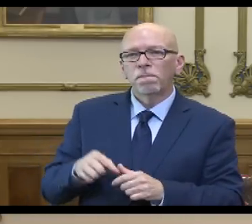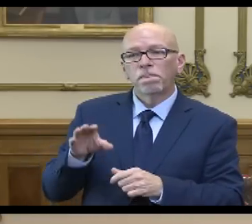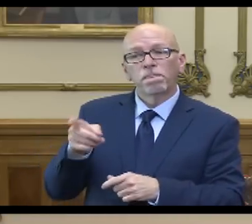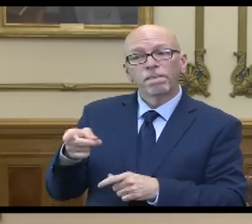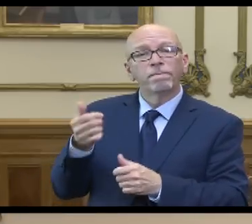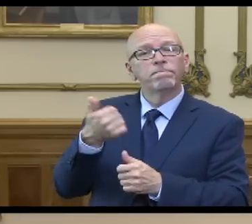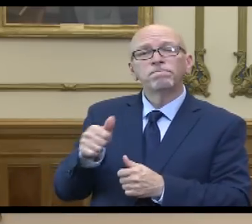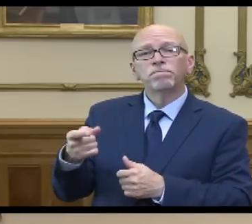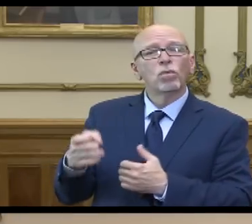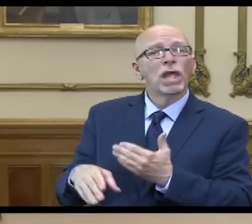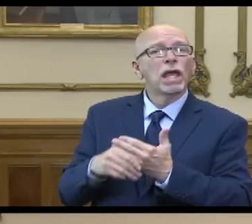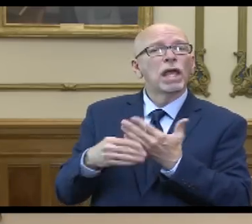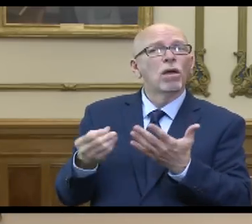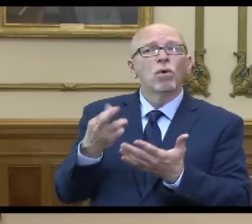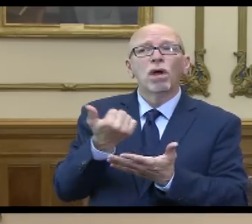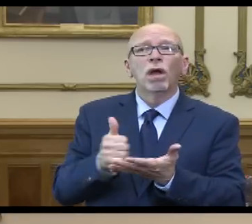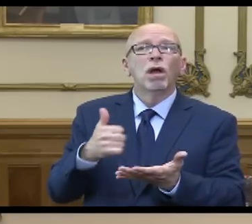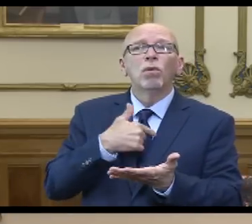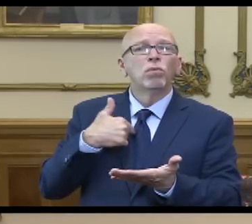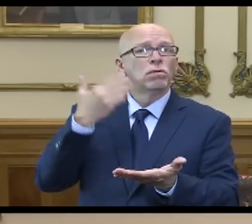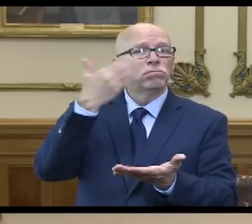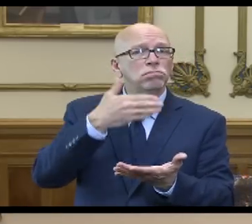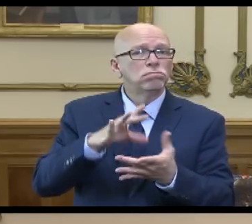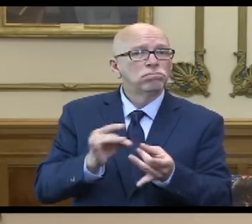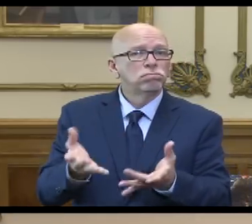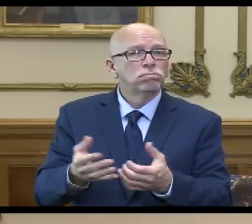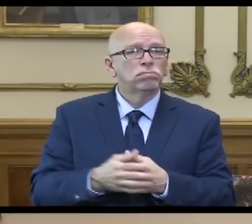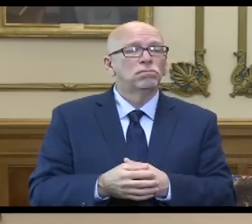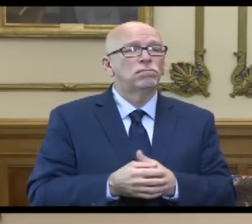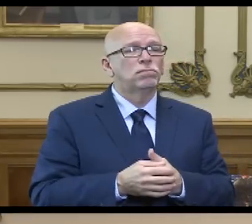anything you'd like to add, or is there anything we've missed?